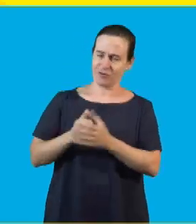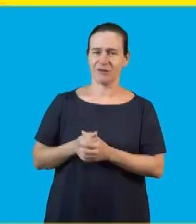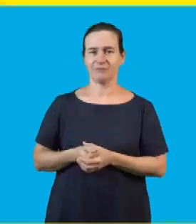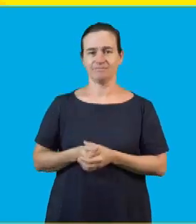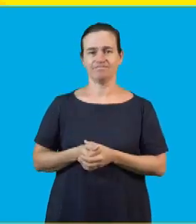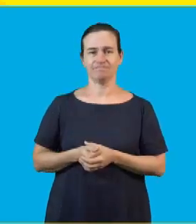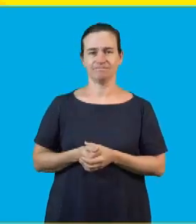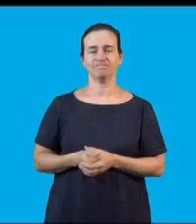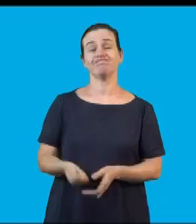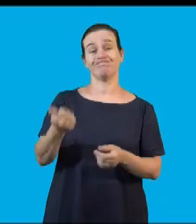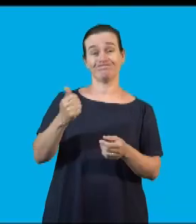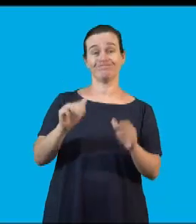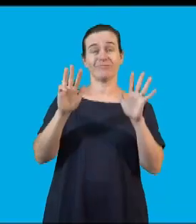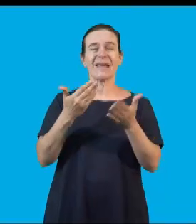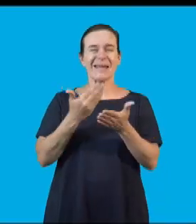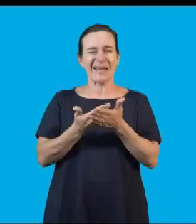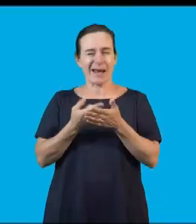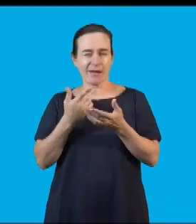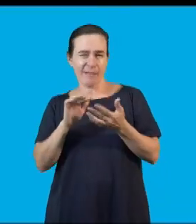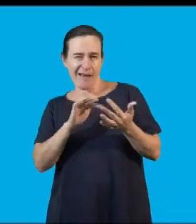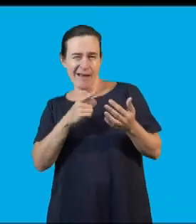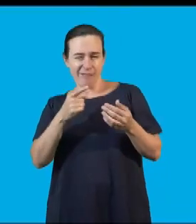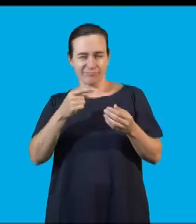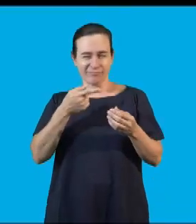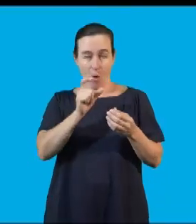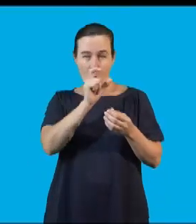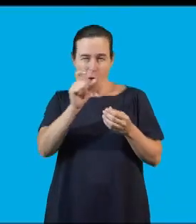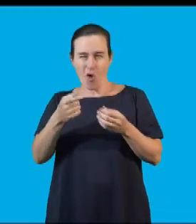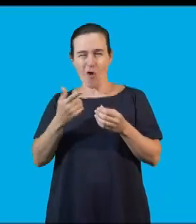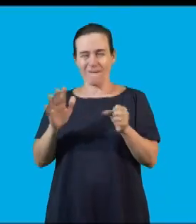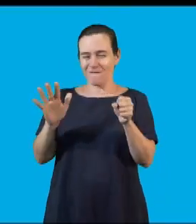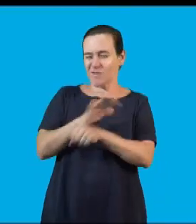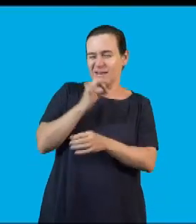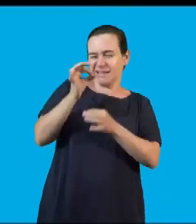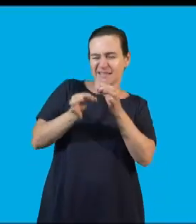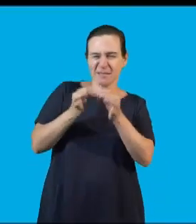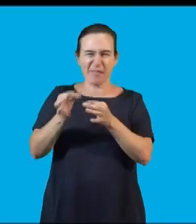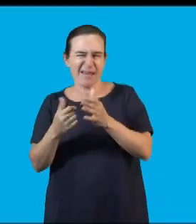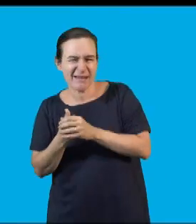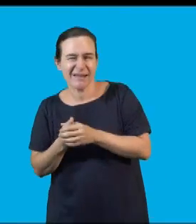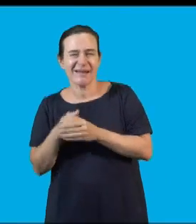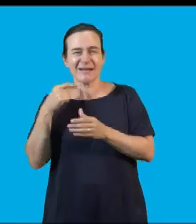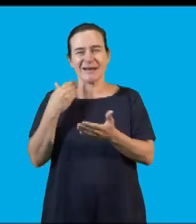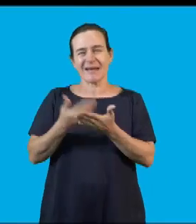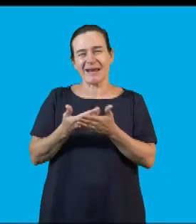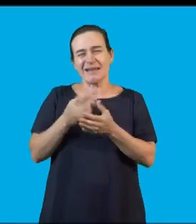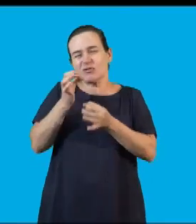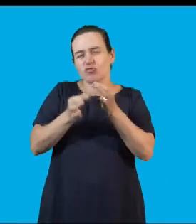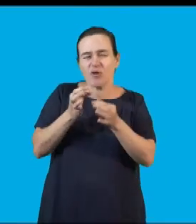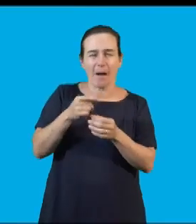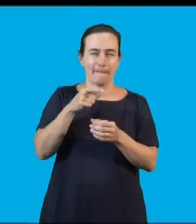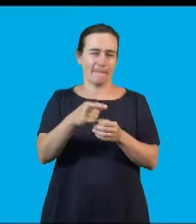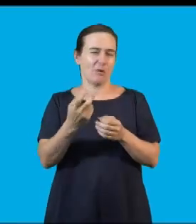writing? You may also use descriptive language. This is not a descriptive essay, but you can